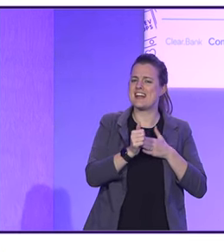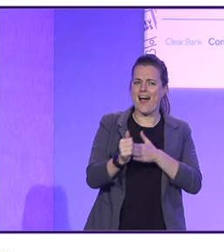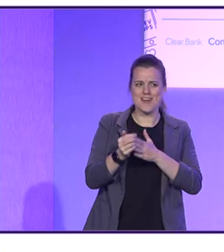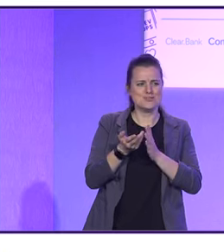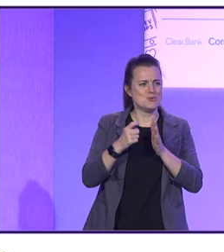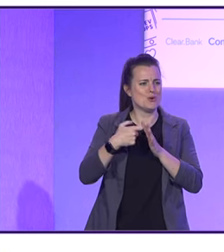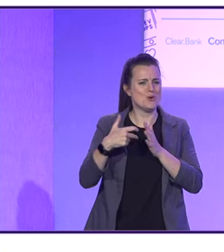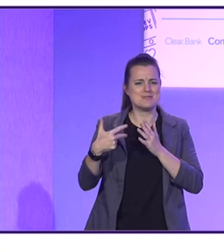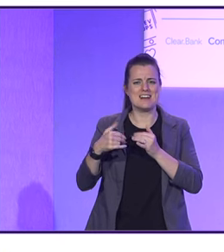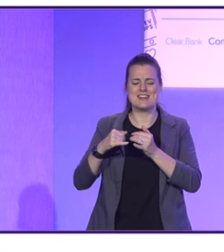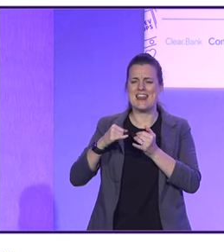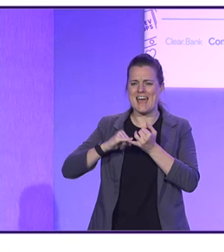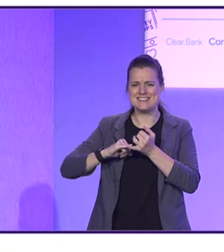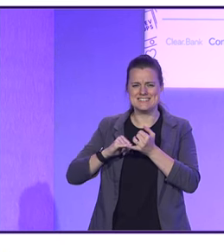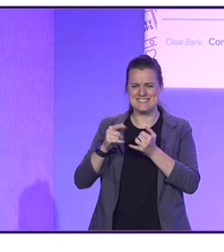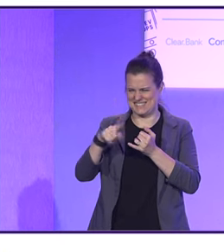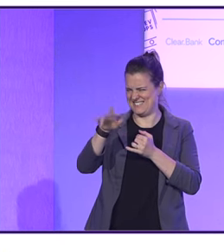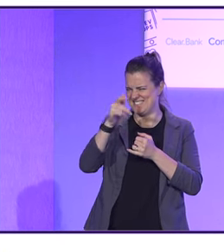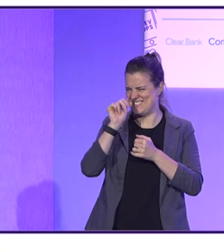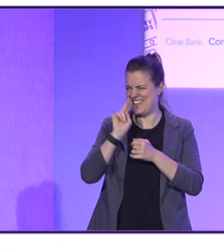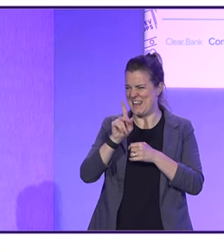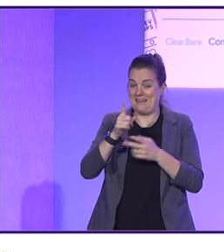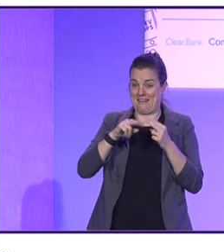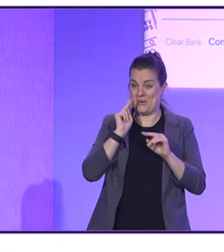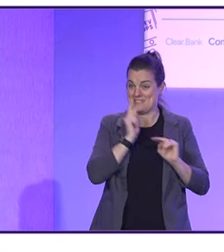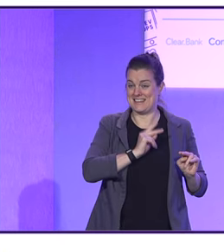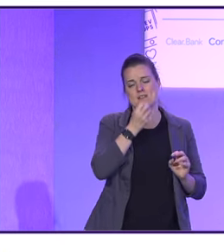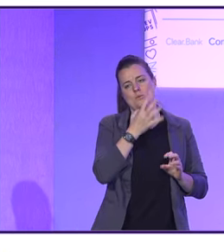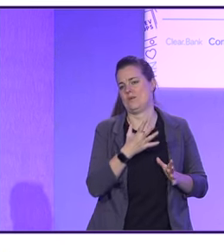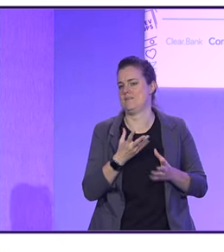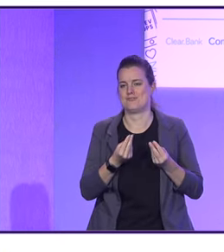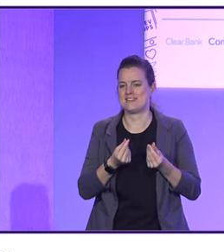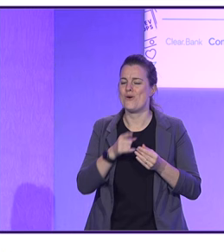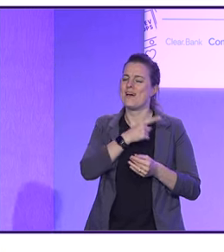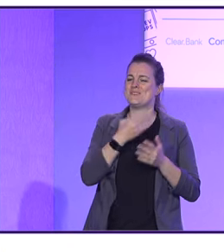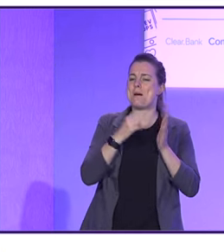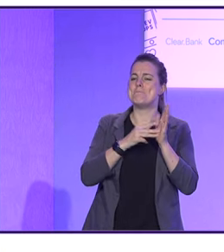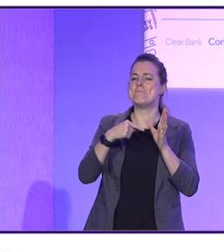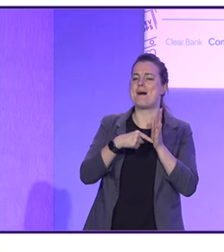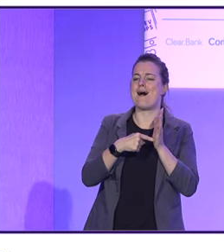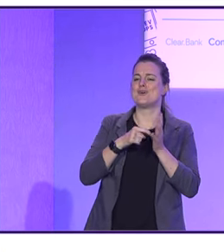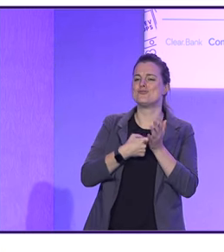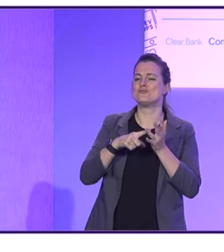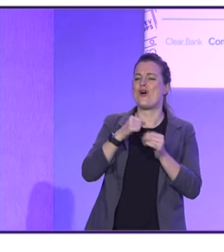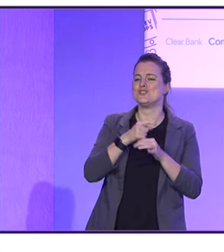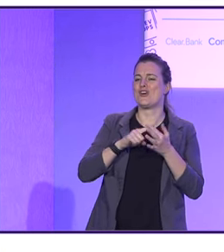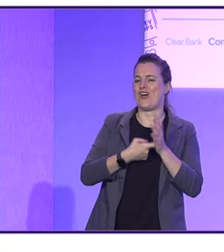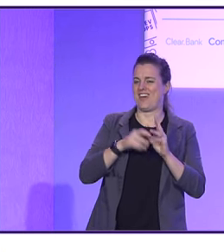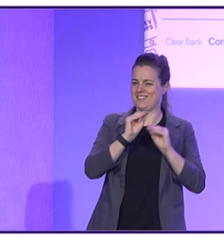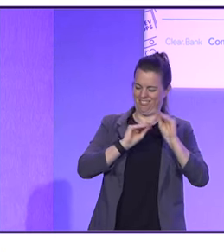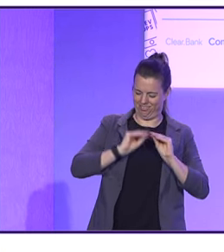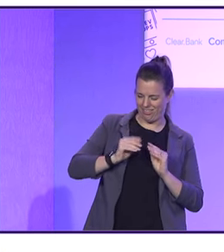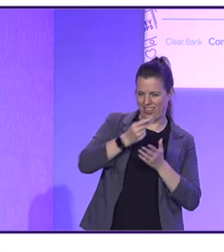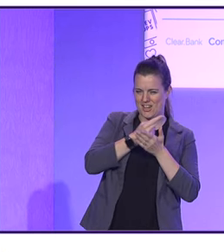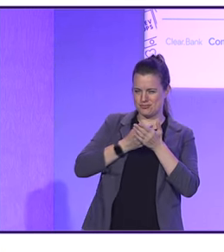which I imagine most people have seen, but if you haven't, it's a wonderful resource. A guy called Matt Butcher put it together, ostensibly for his kids to explain how